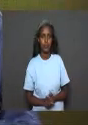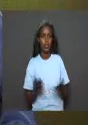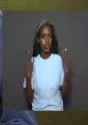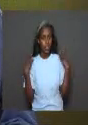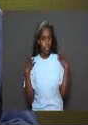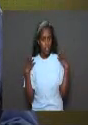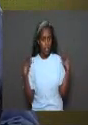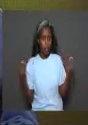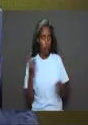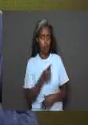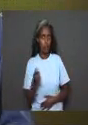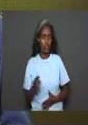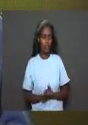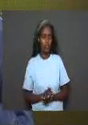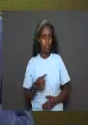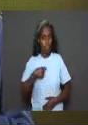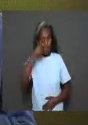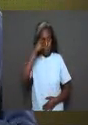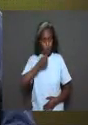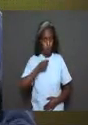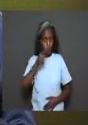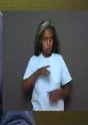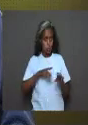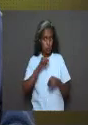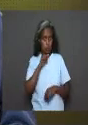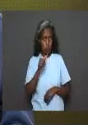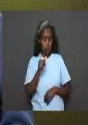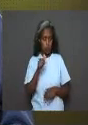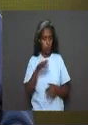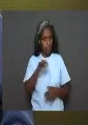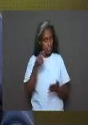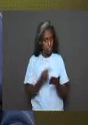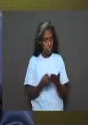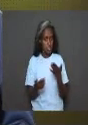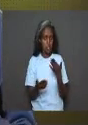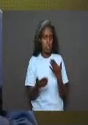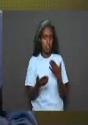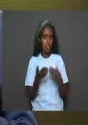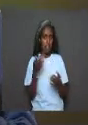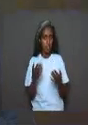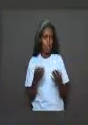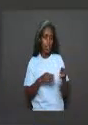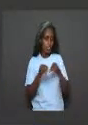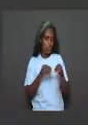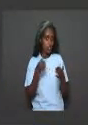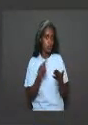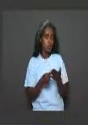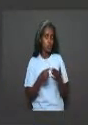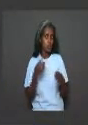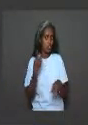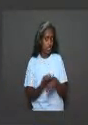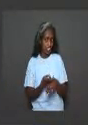Hello, everyone. I am sure you did not find this activity too difficult.